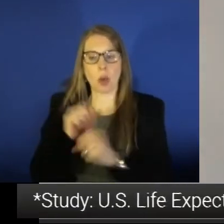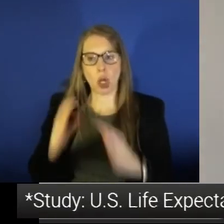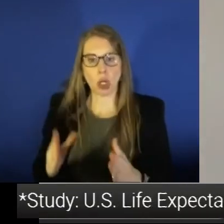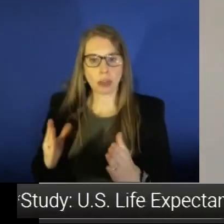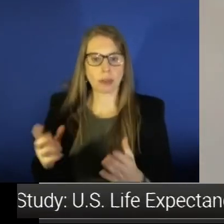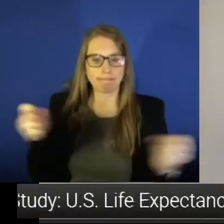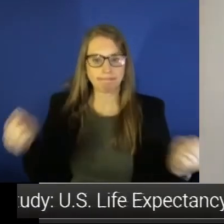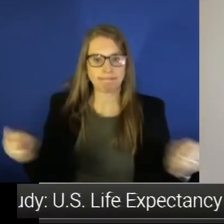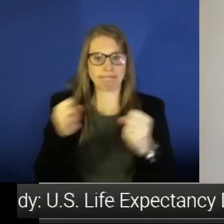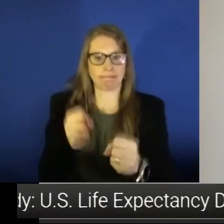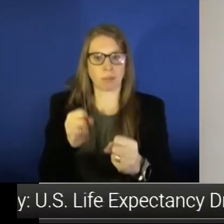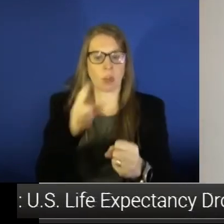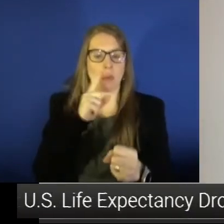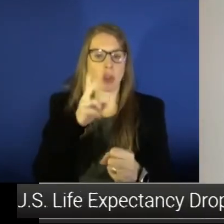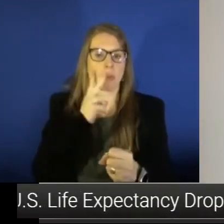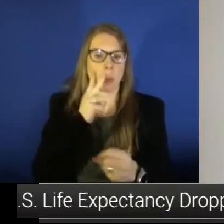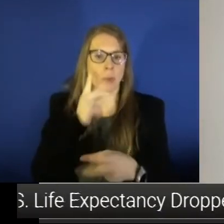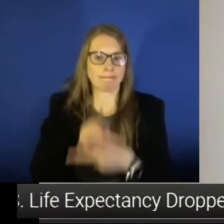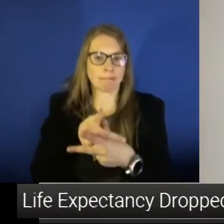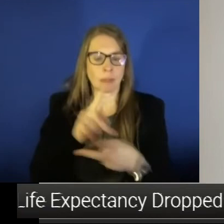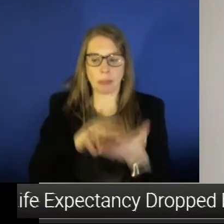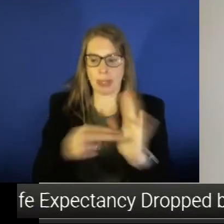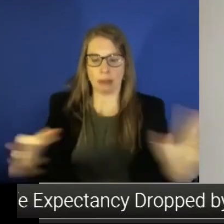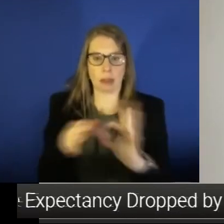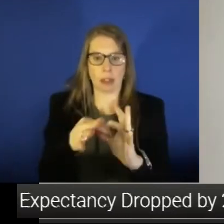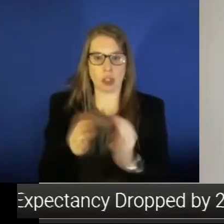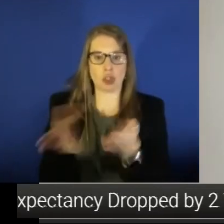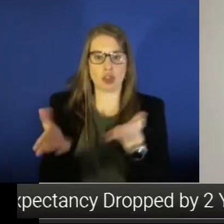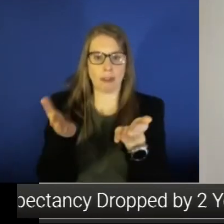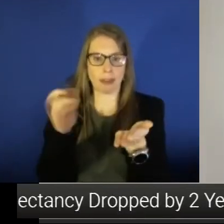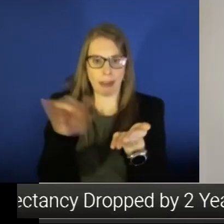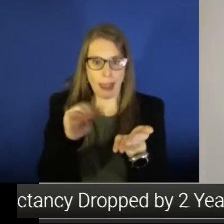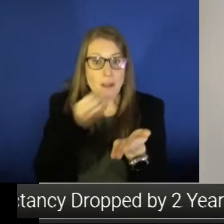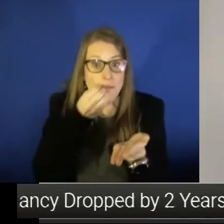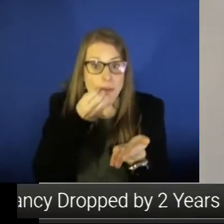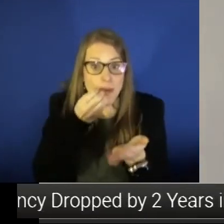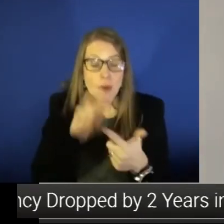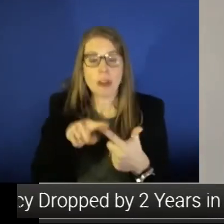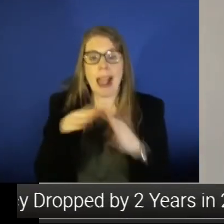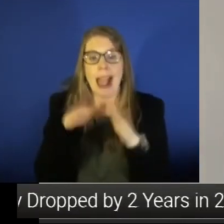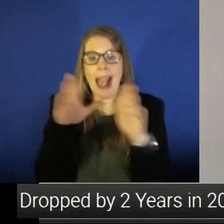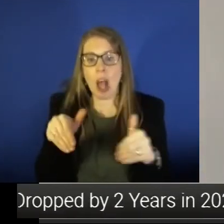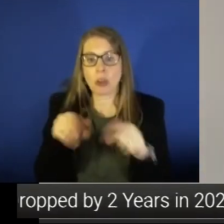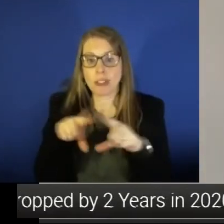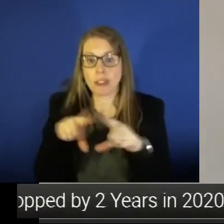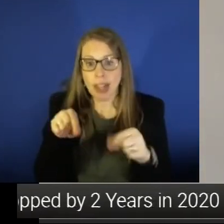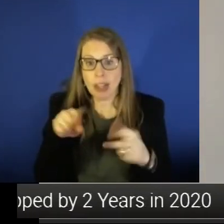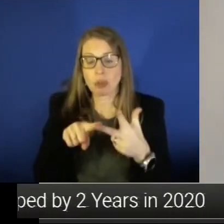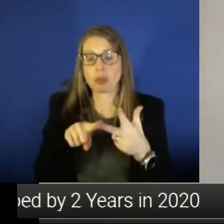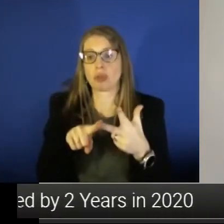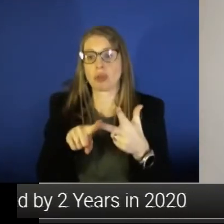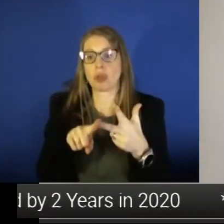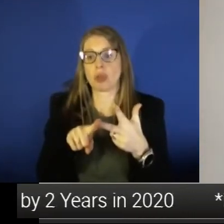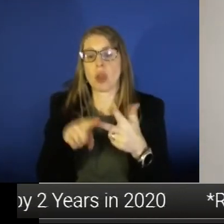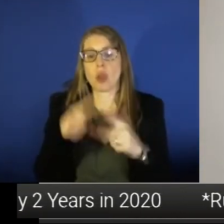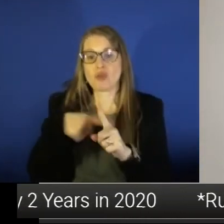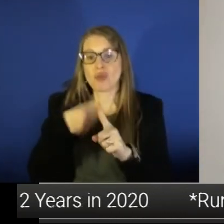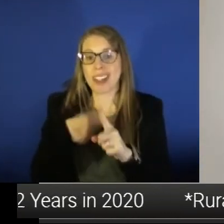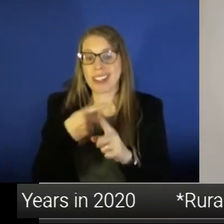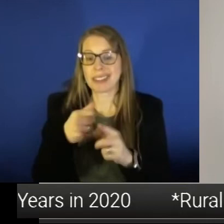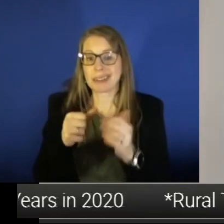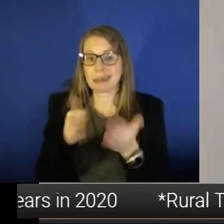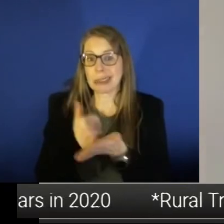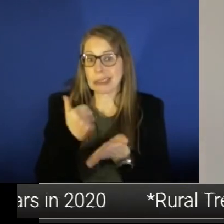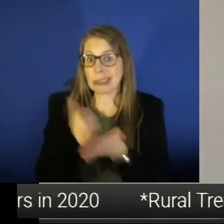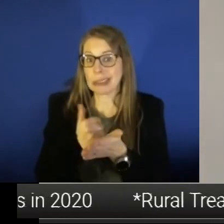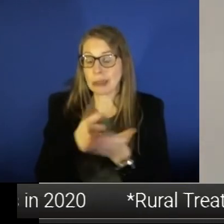So connecting individuals to services like food, housing vouchers, rent assistance programs that